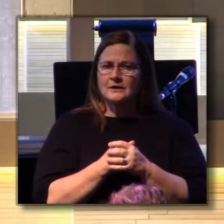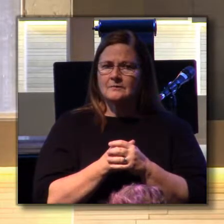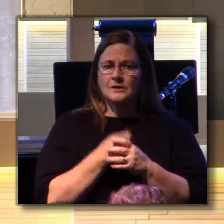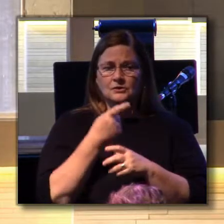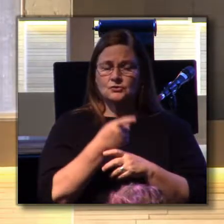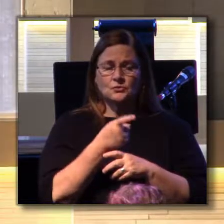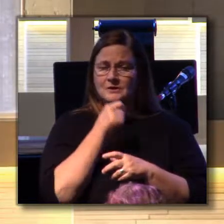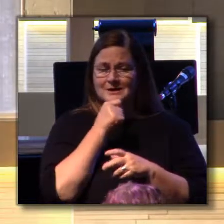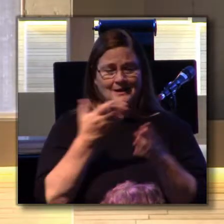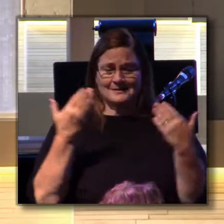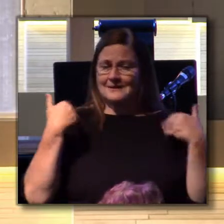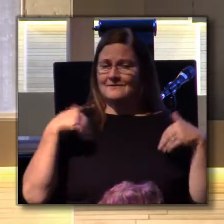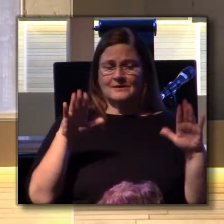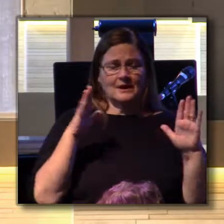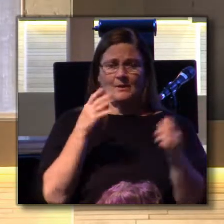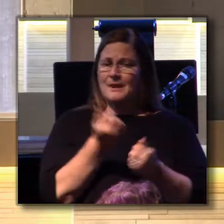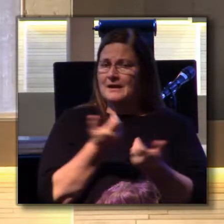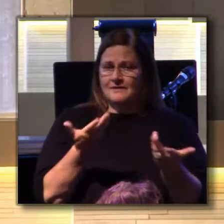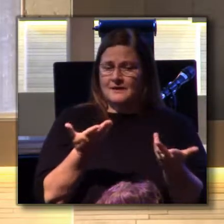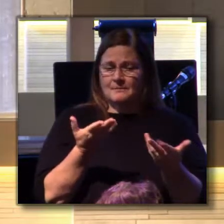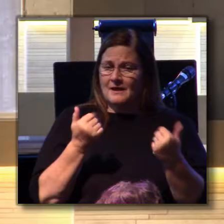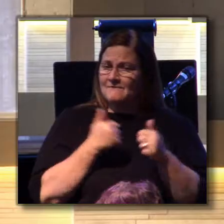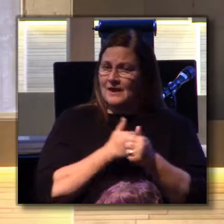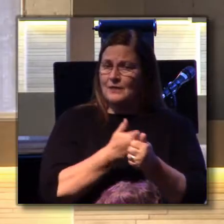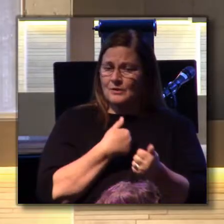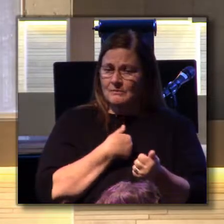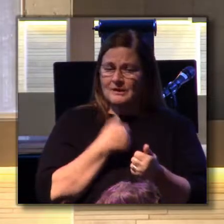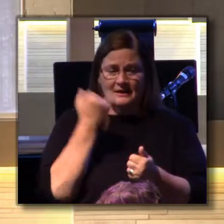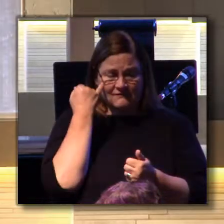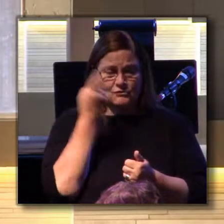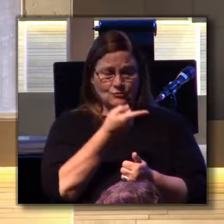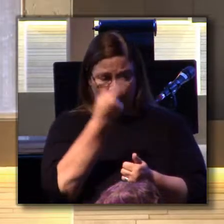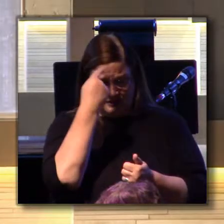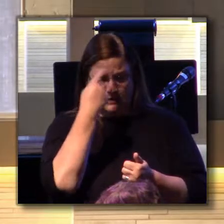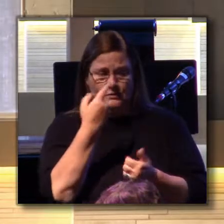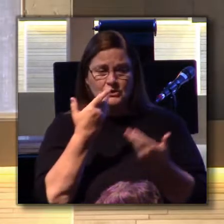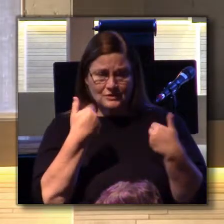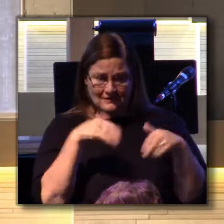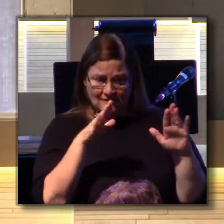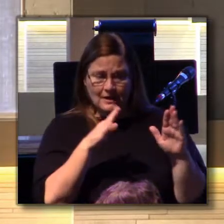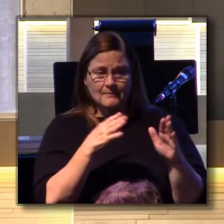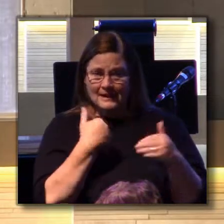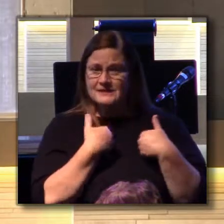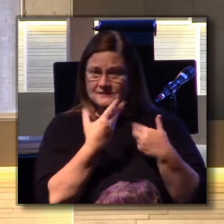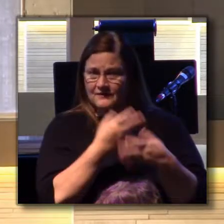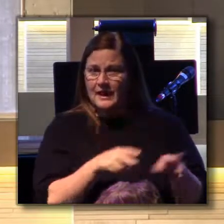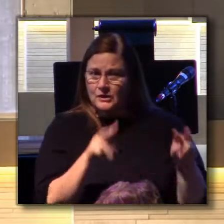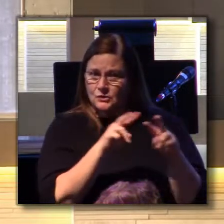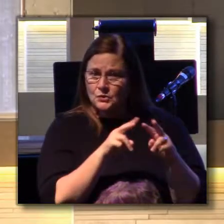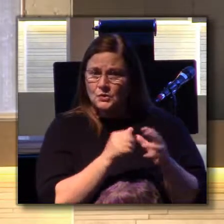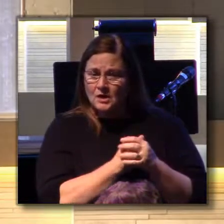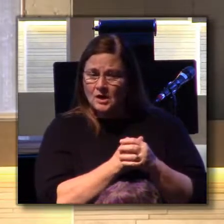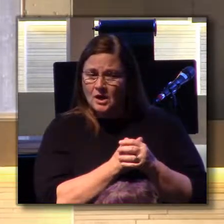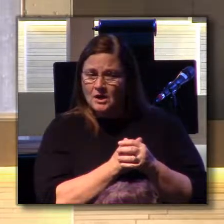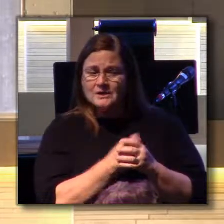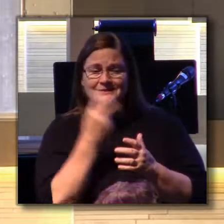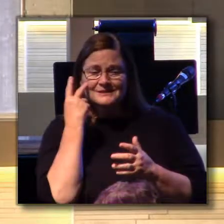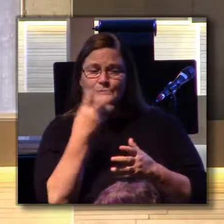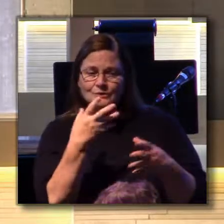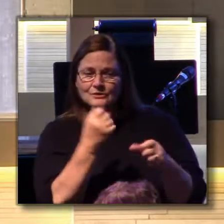anything up by following me. If you think what you are giving up is of value, look at what you're going to get in